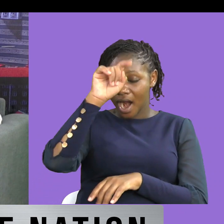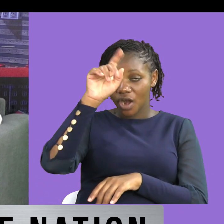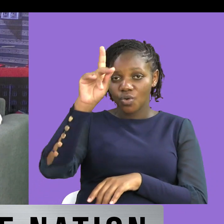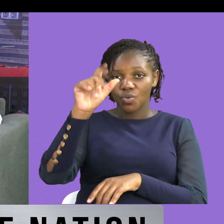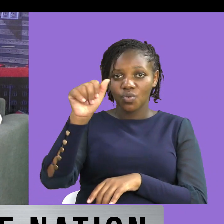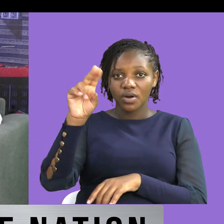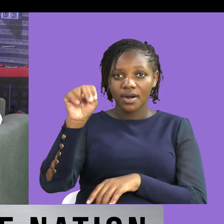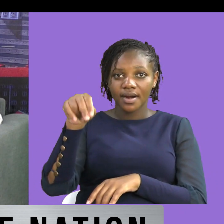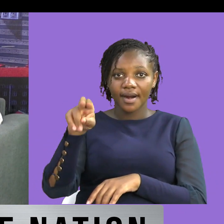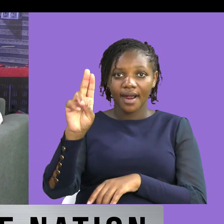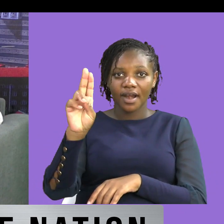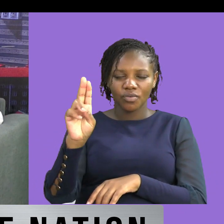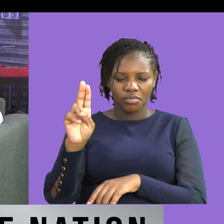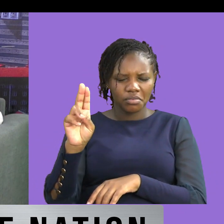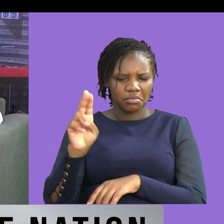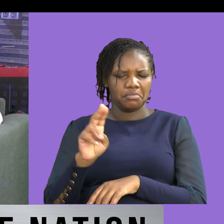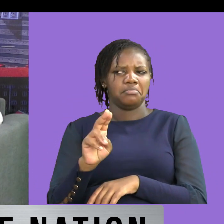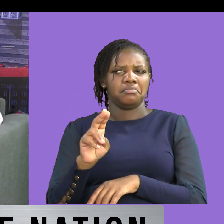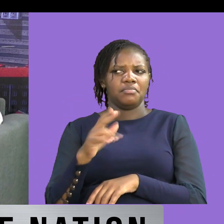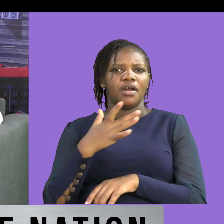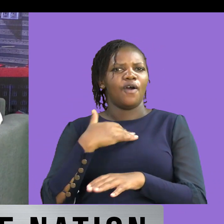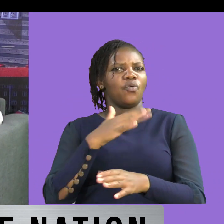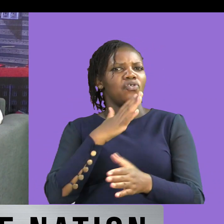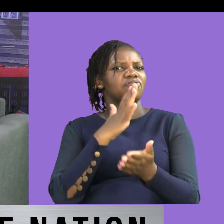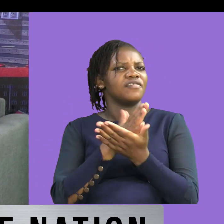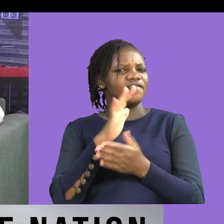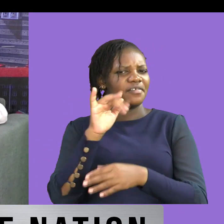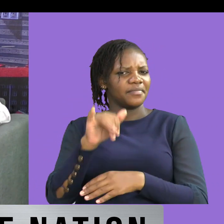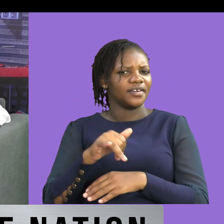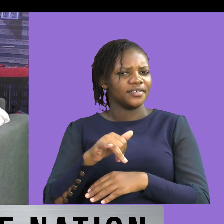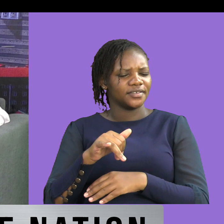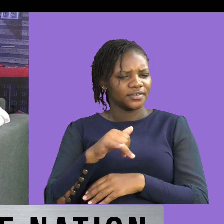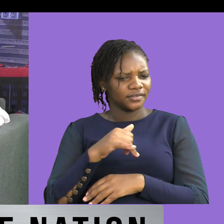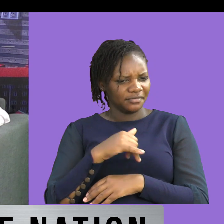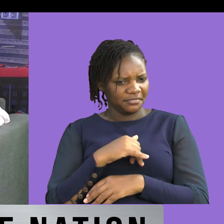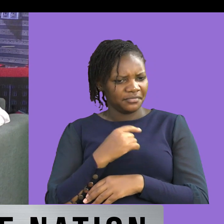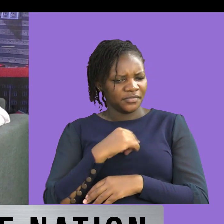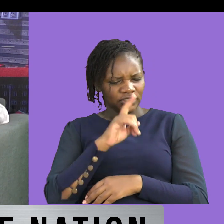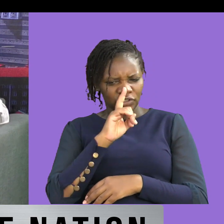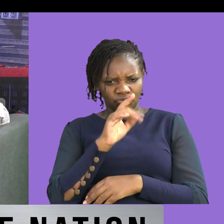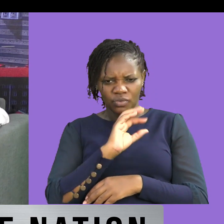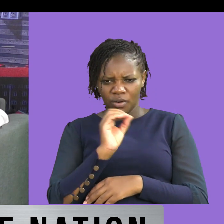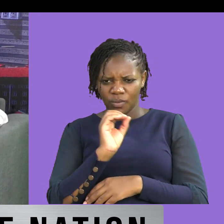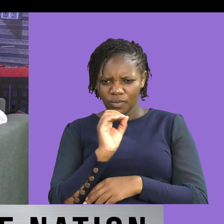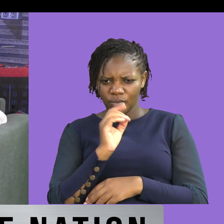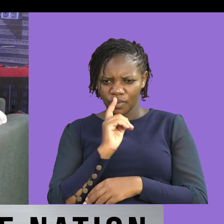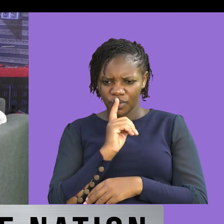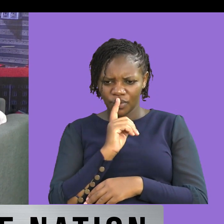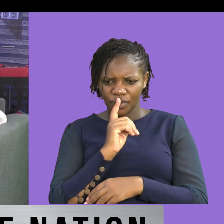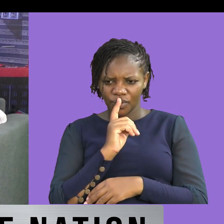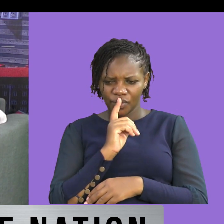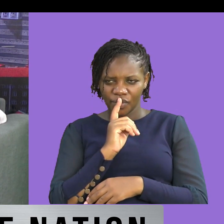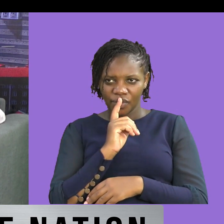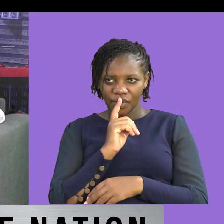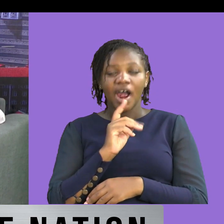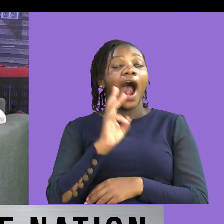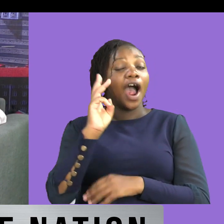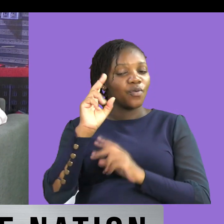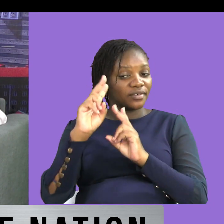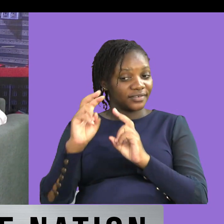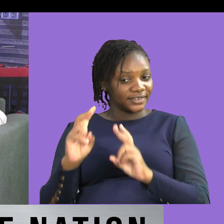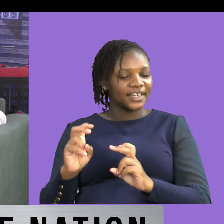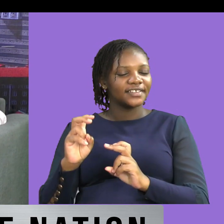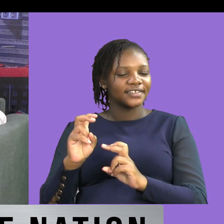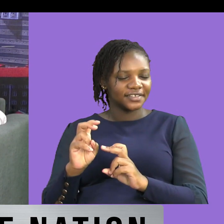own. Sometimes when people don't hit your drum, when people don't talk about you, talk about yourself. So I will find out